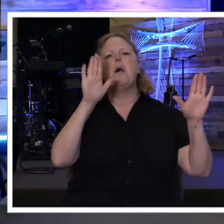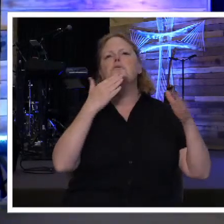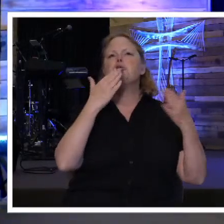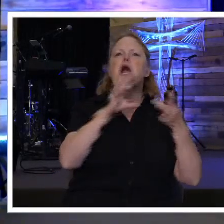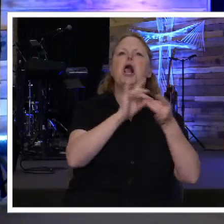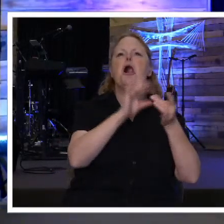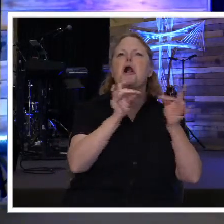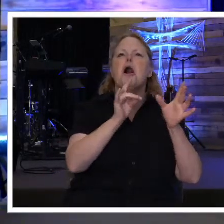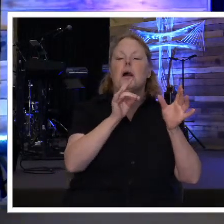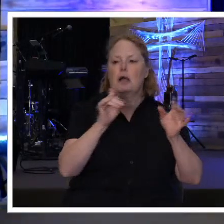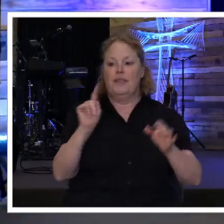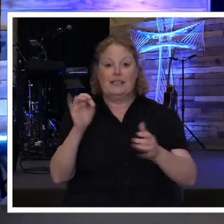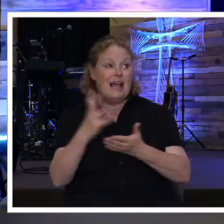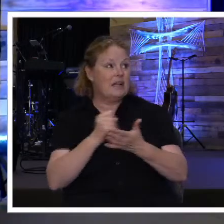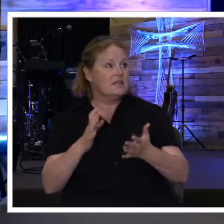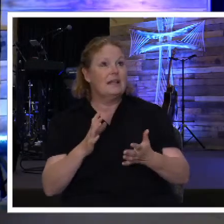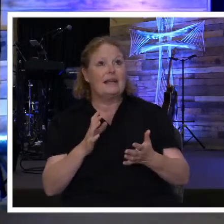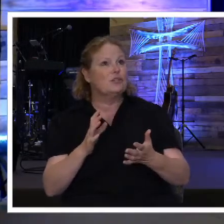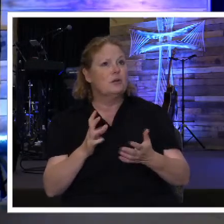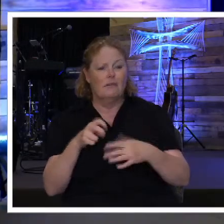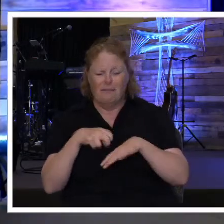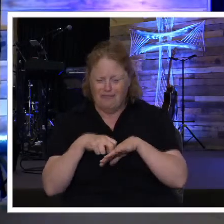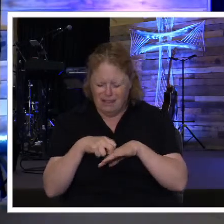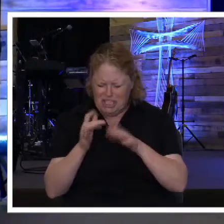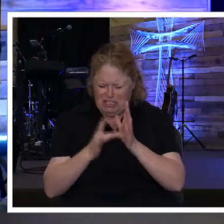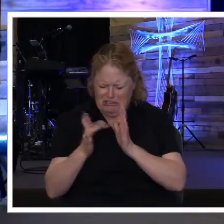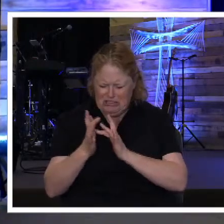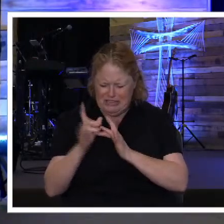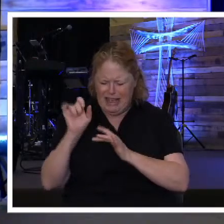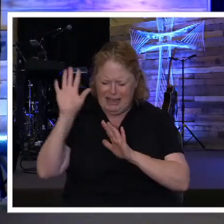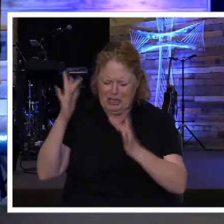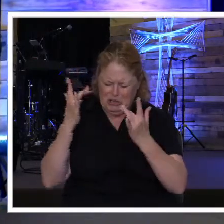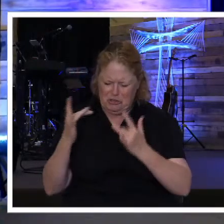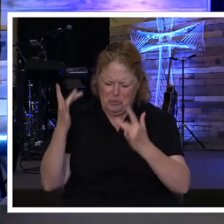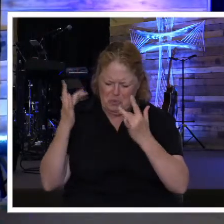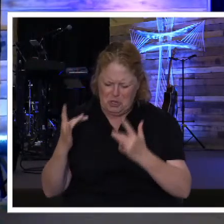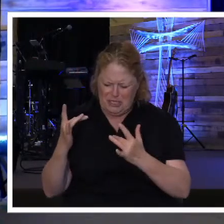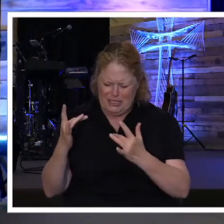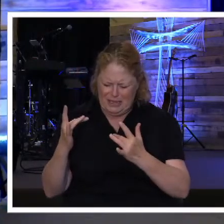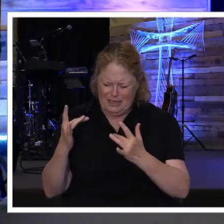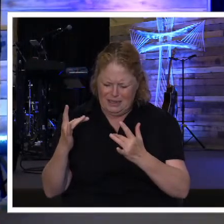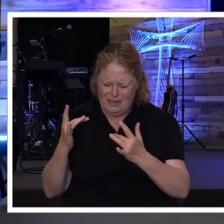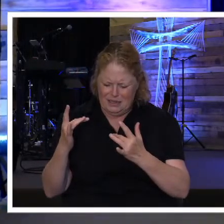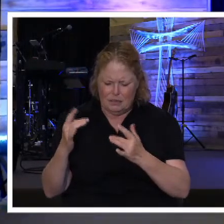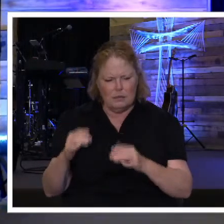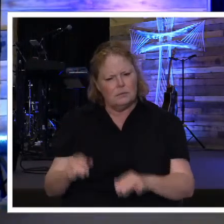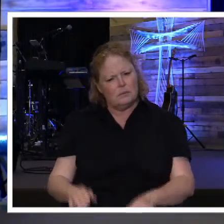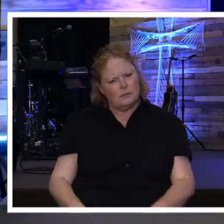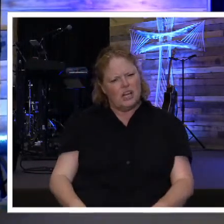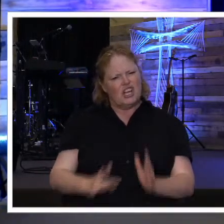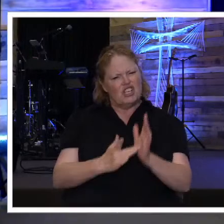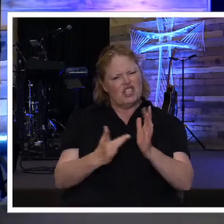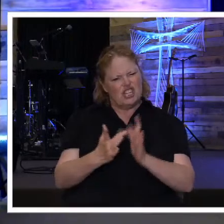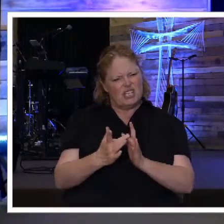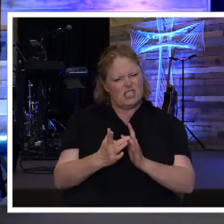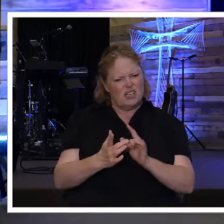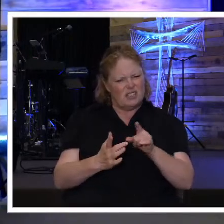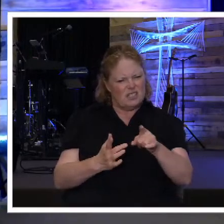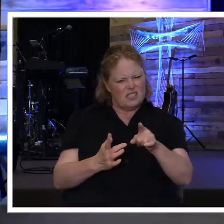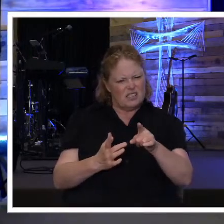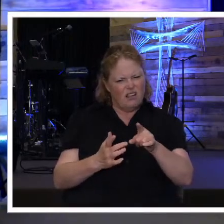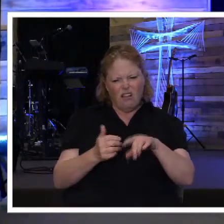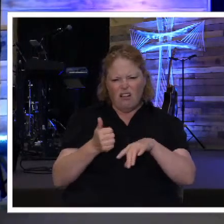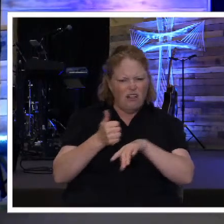I need mercy. And Jesus condemns the Pharisee for going home not saved